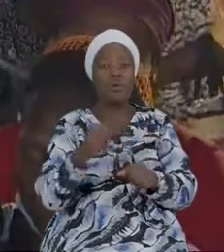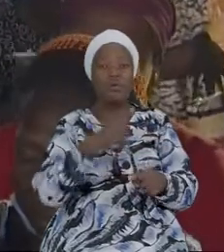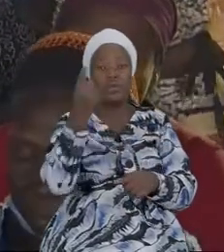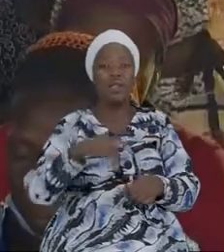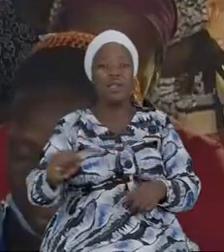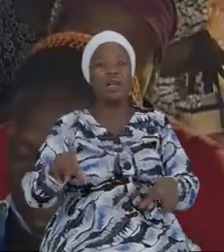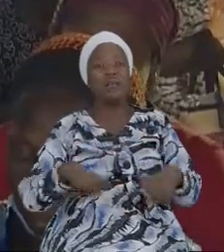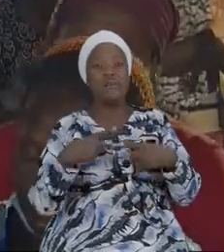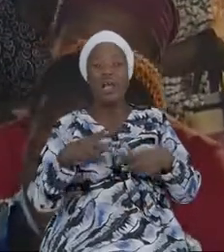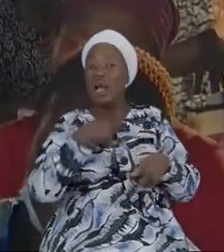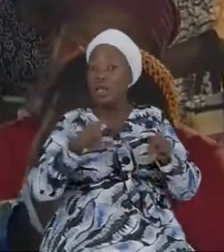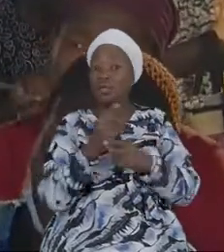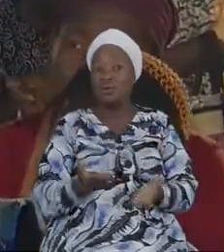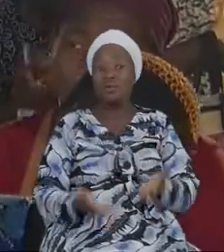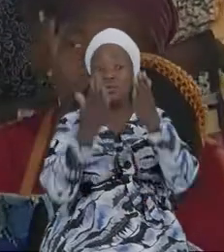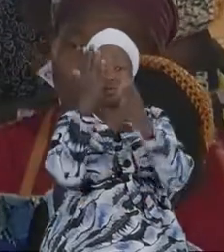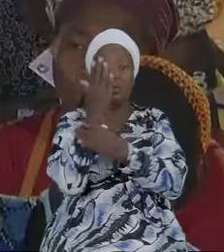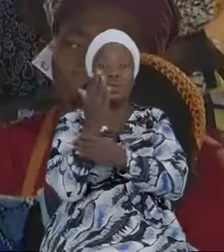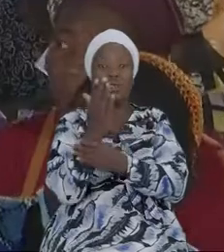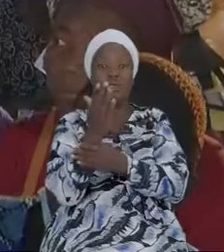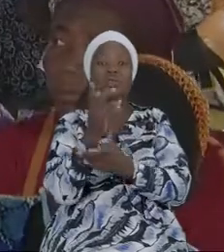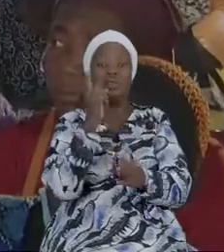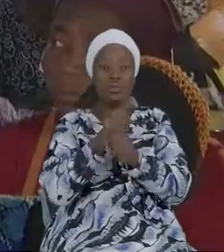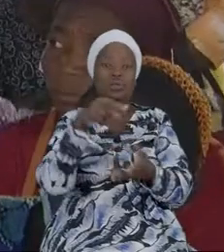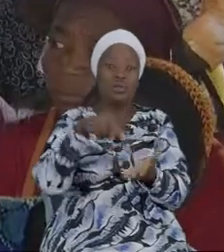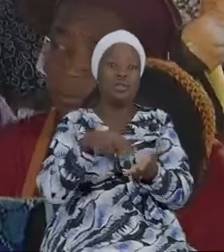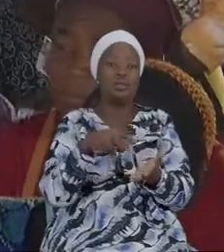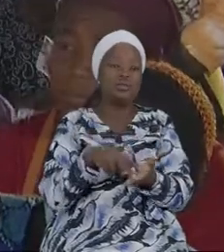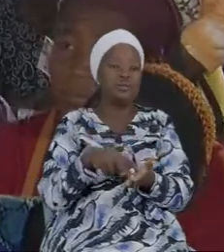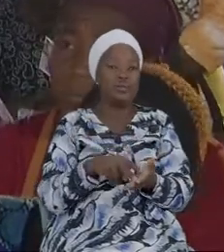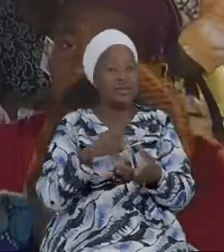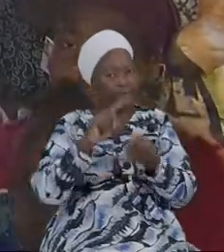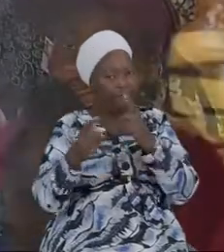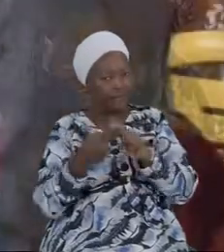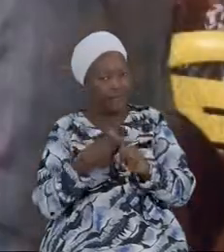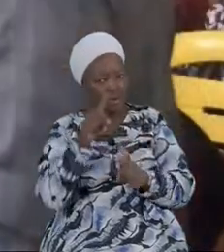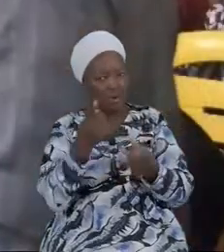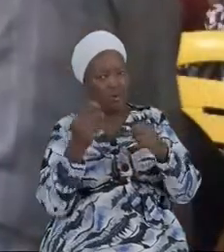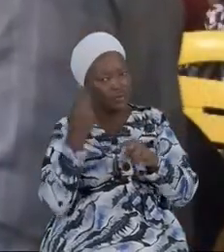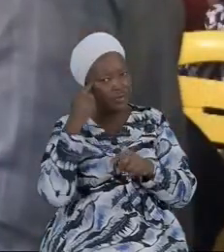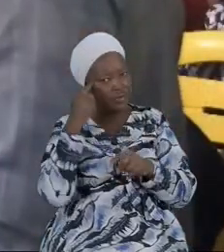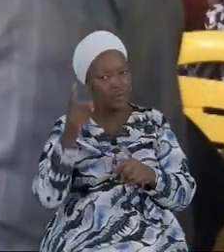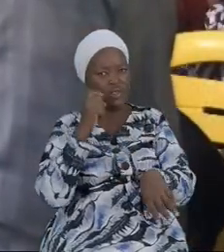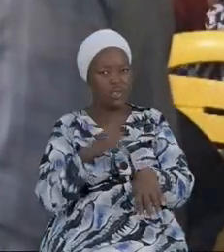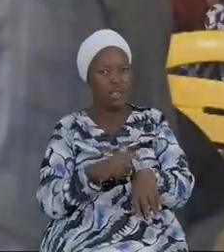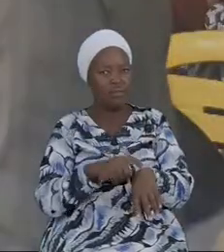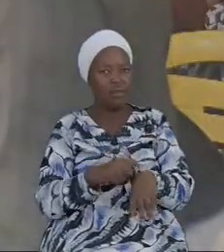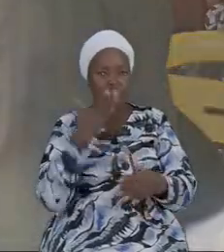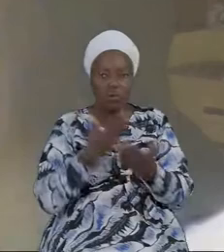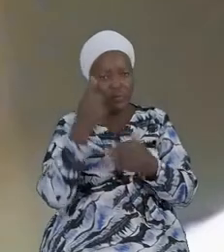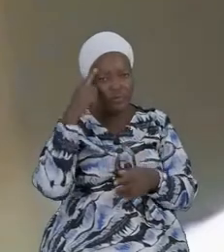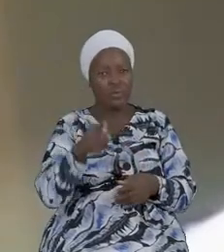life. And as you raise up your hand, please stand up. Friend, you are coming for the first time. Good for